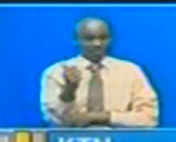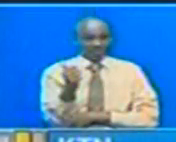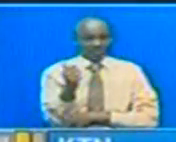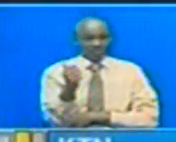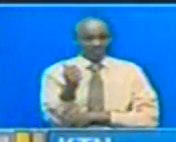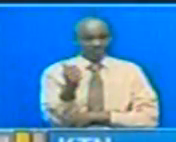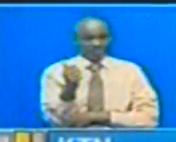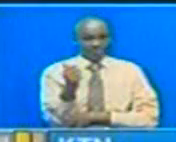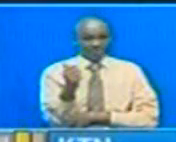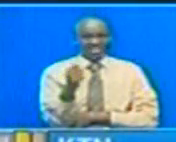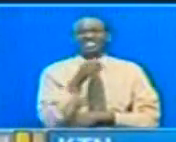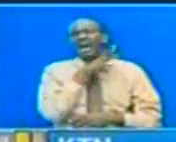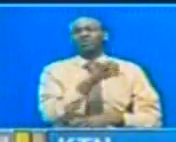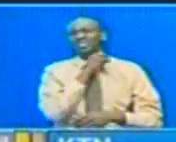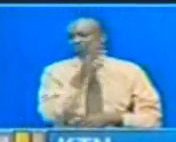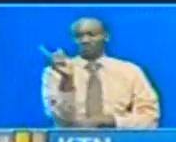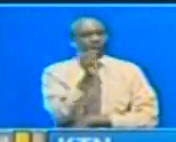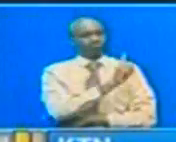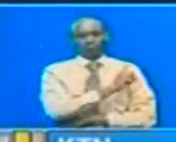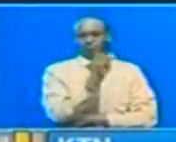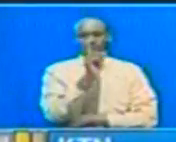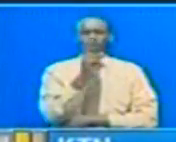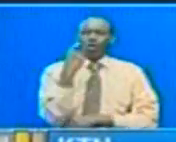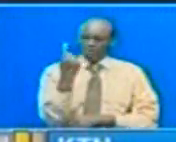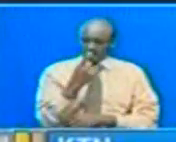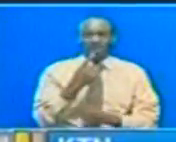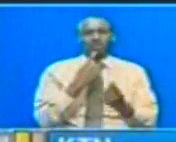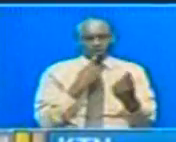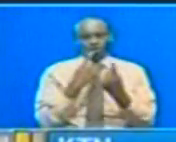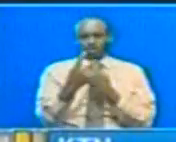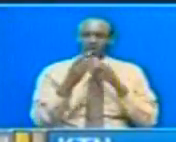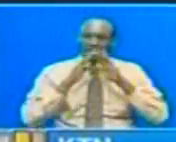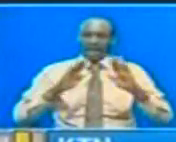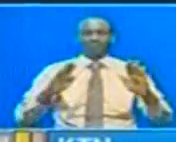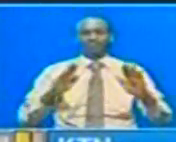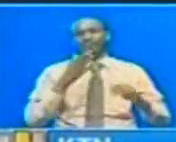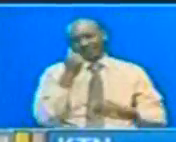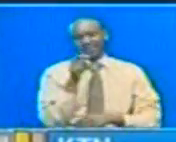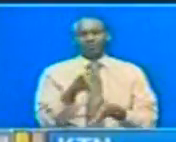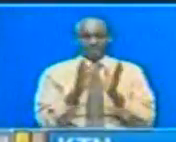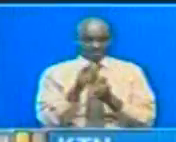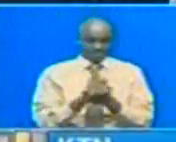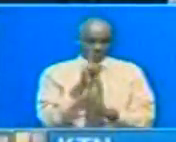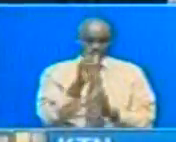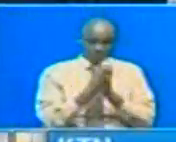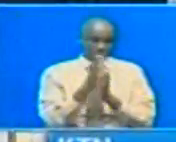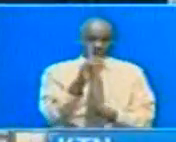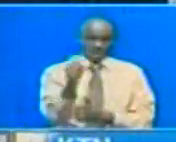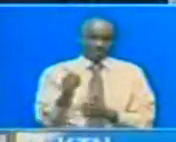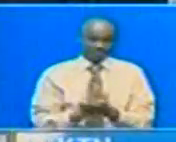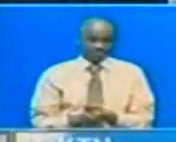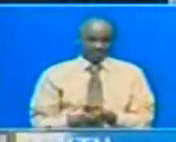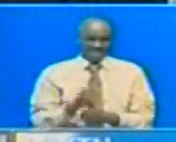and we need less of shouting at one another and more of talking with one another. The